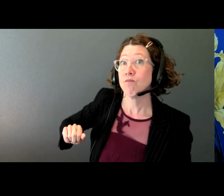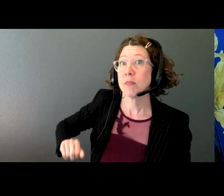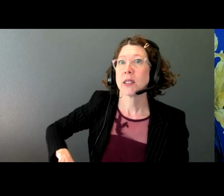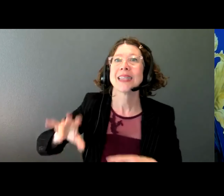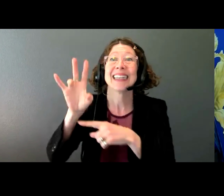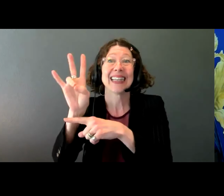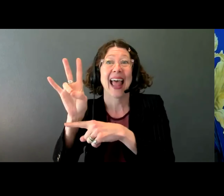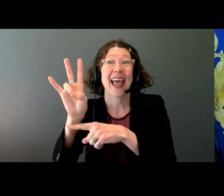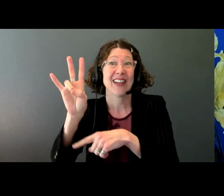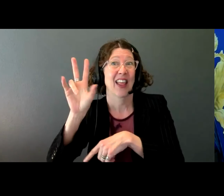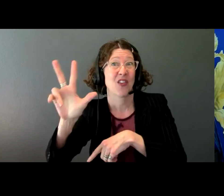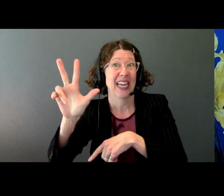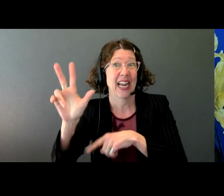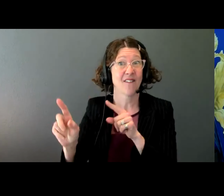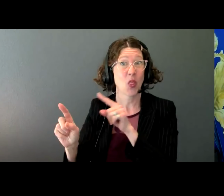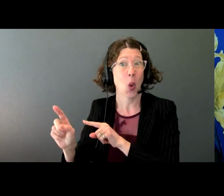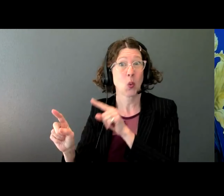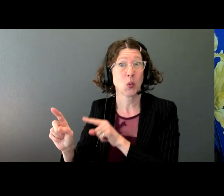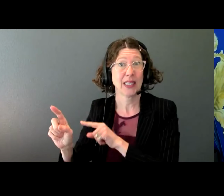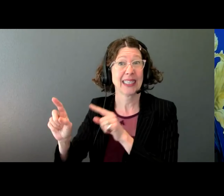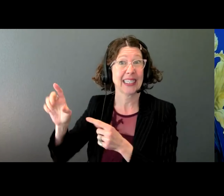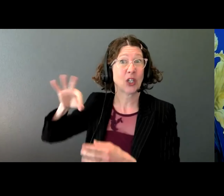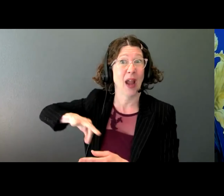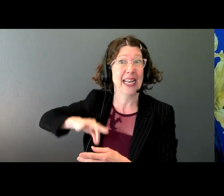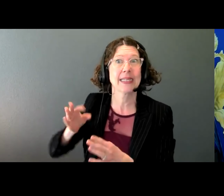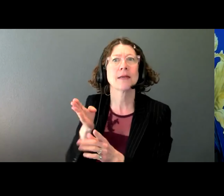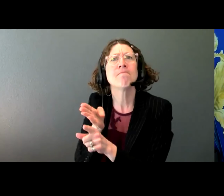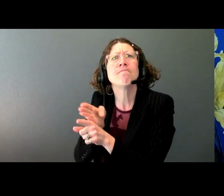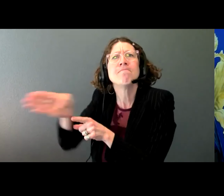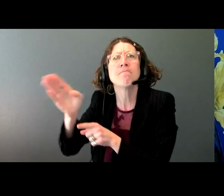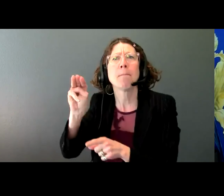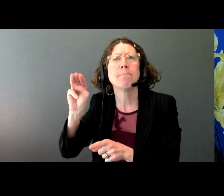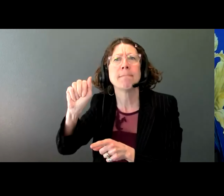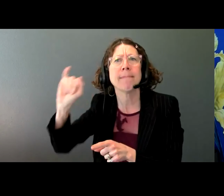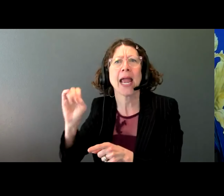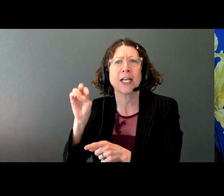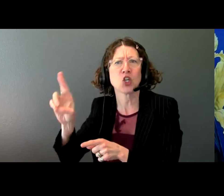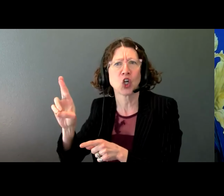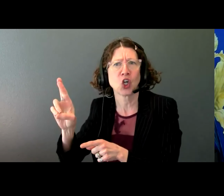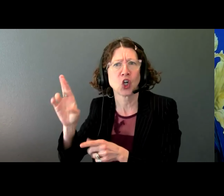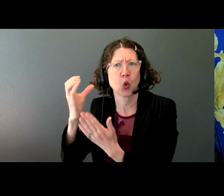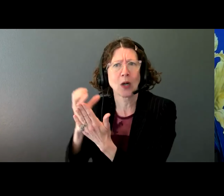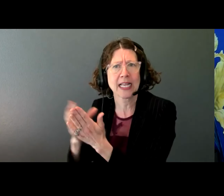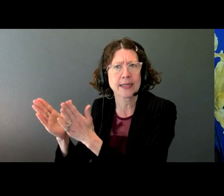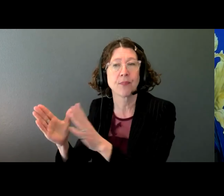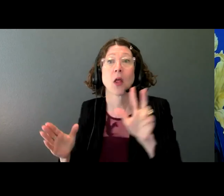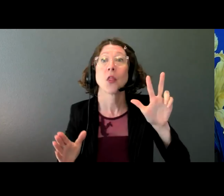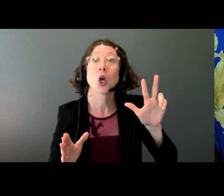of those are in the major courses. 31 are within what we call the